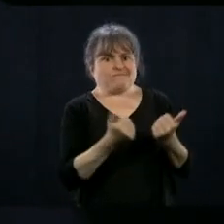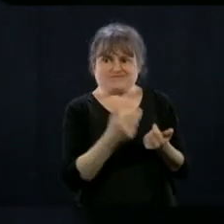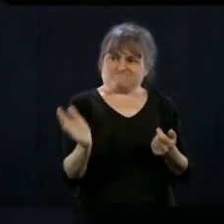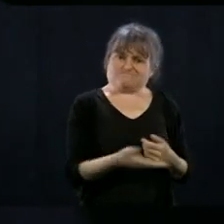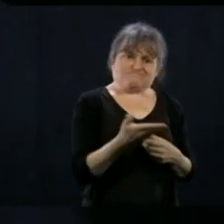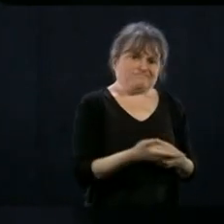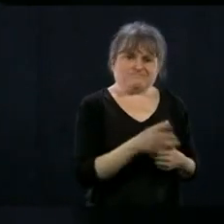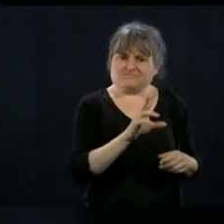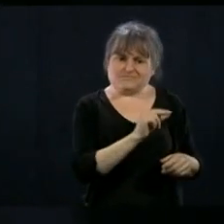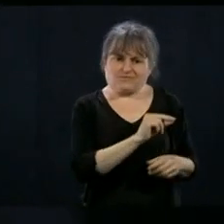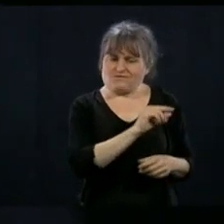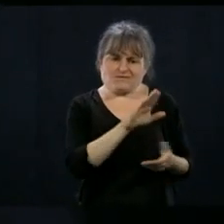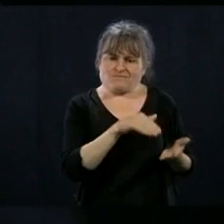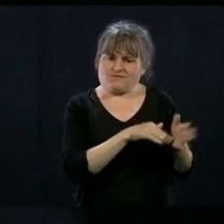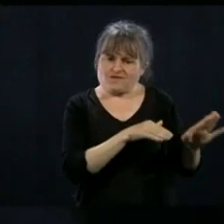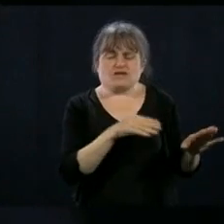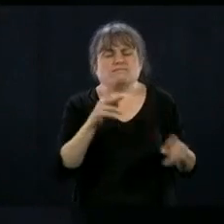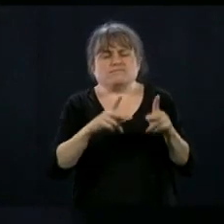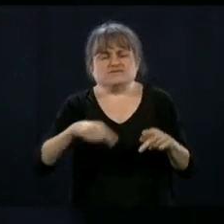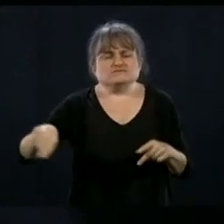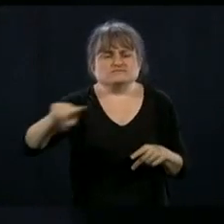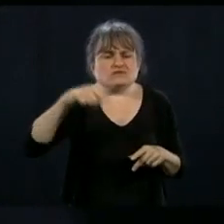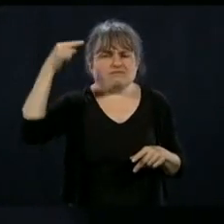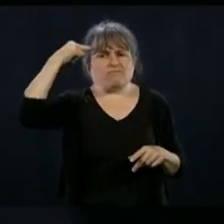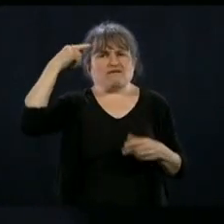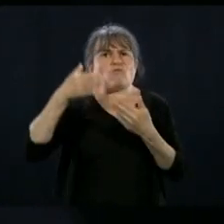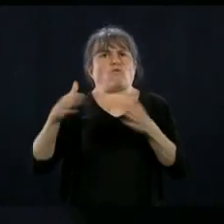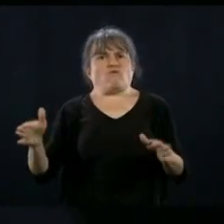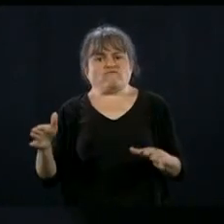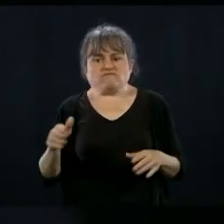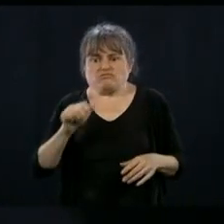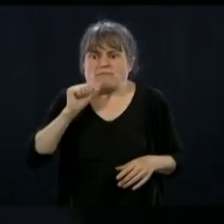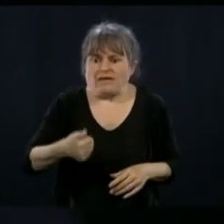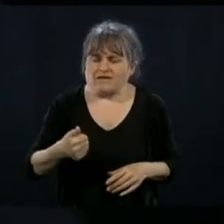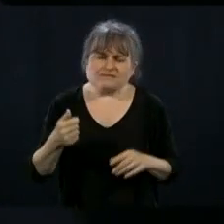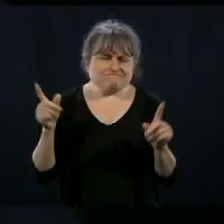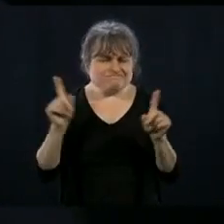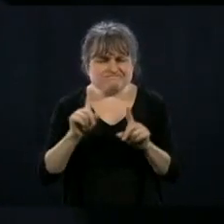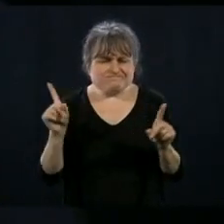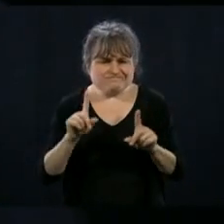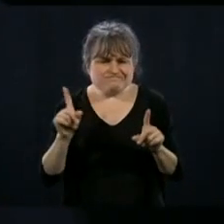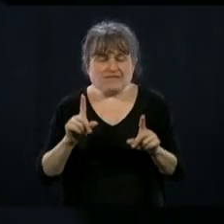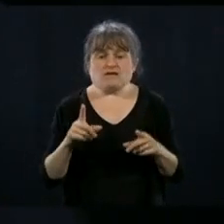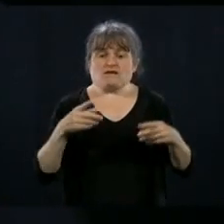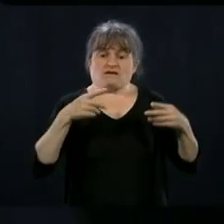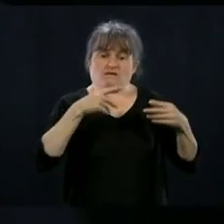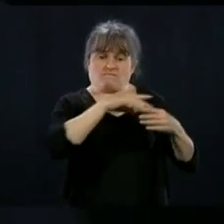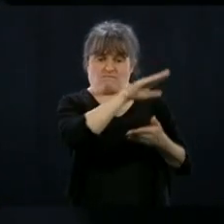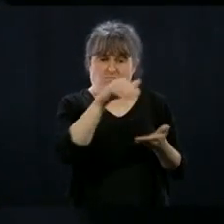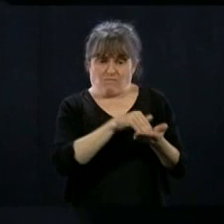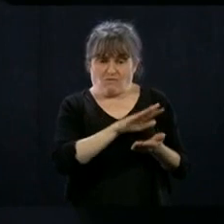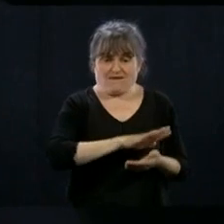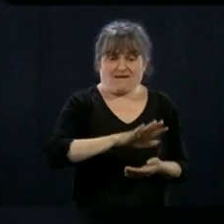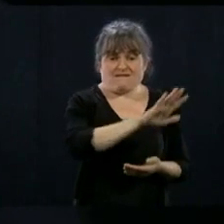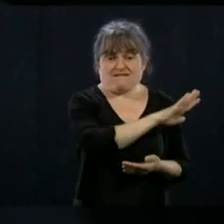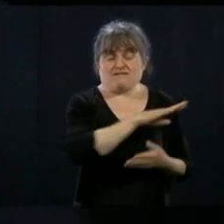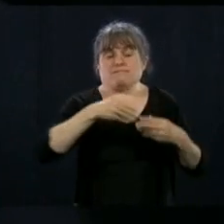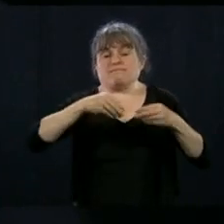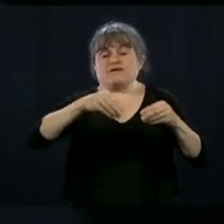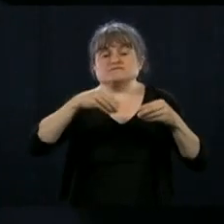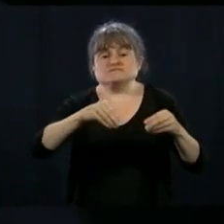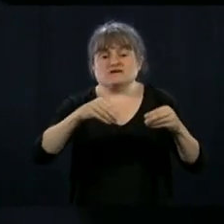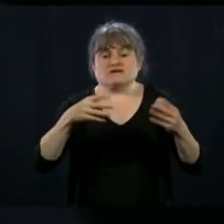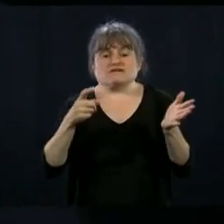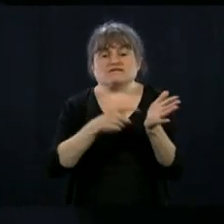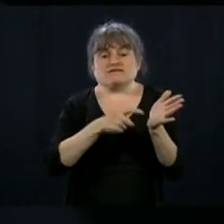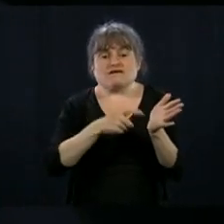lot of people think that we are reopening tomorrow morning. I'd like to remind you that businesses in Montreal, what we are planning on is